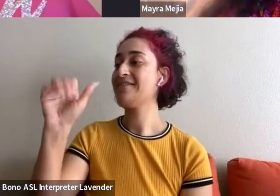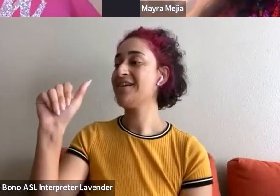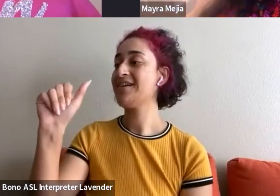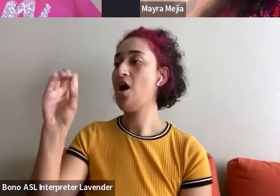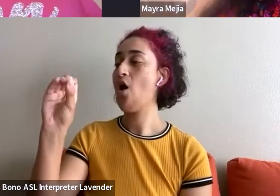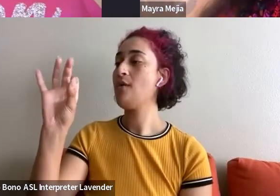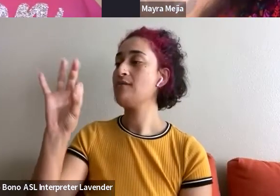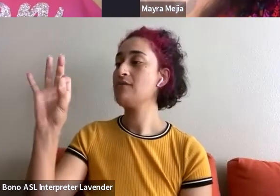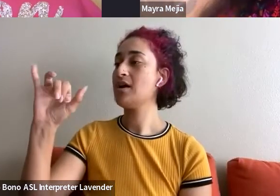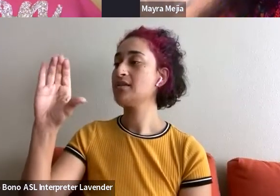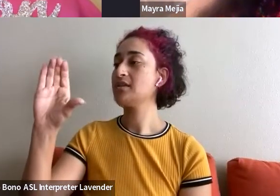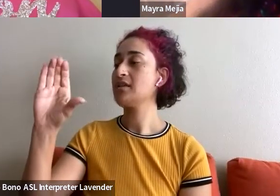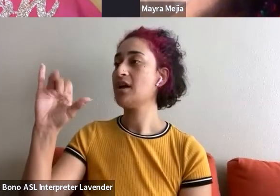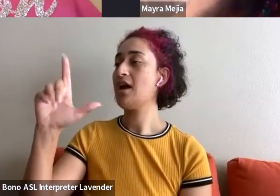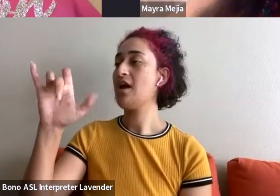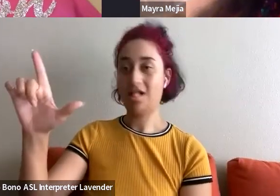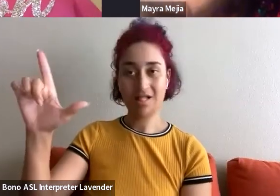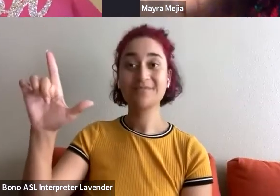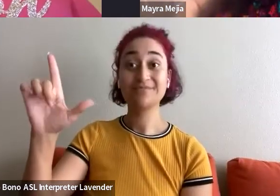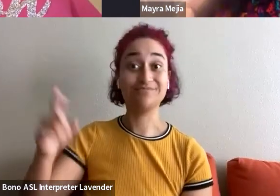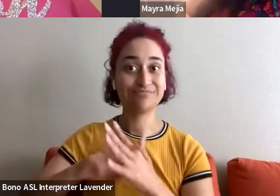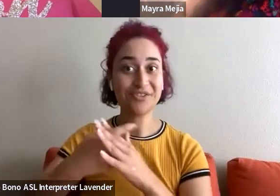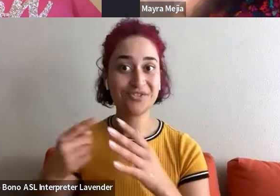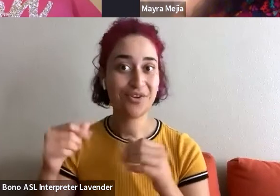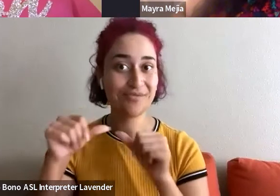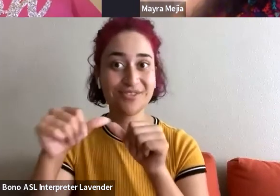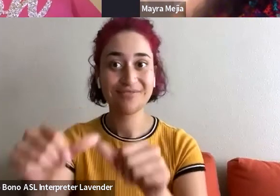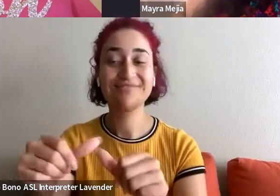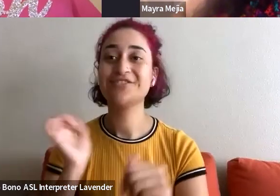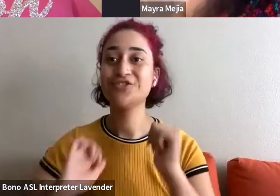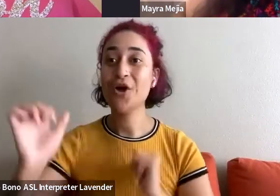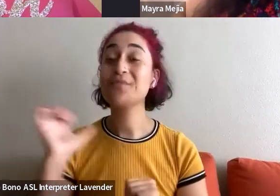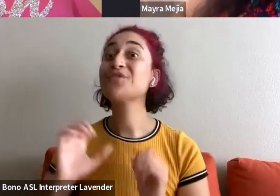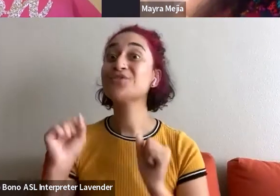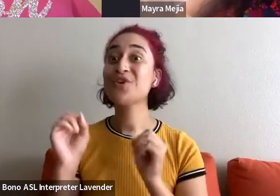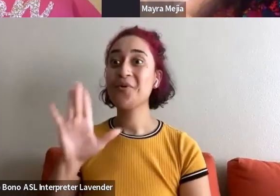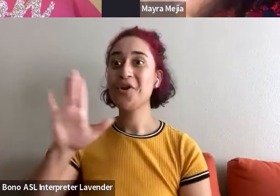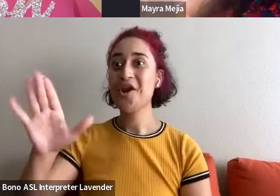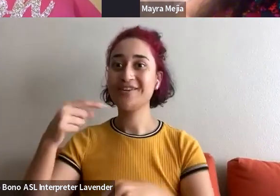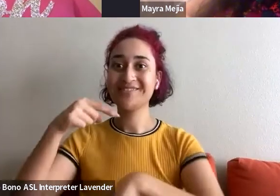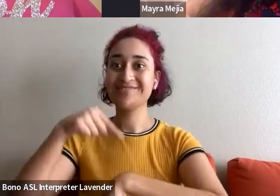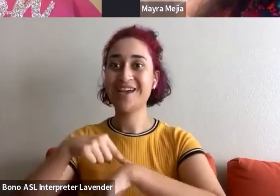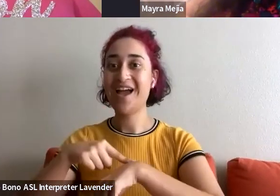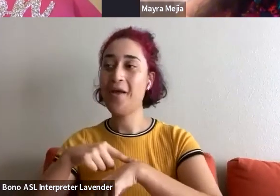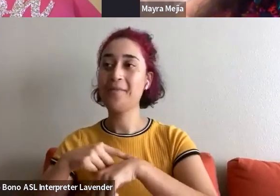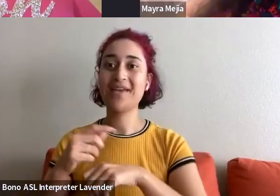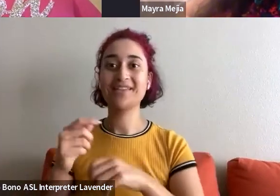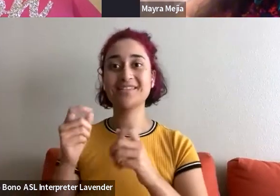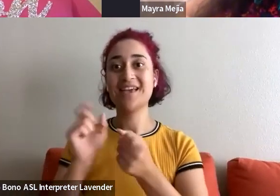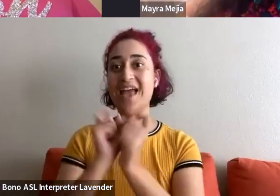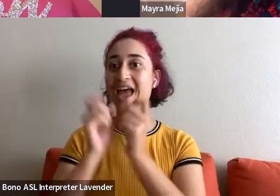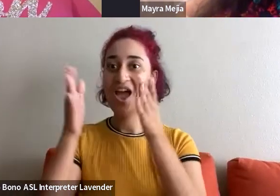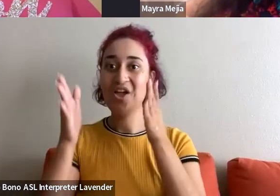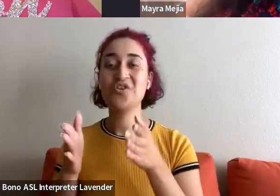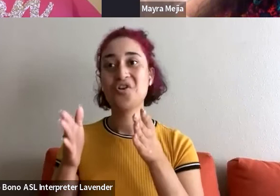So let's start the show. So during her time as managing editor at the Curvy Fashionista, Mayra led an